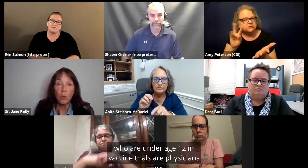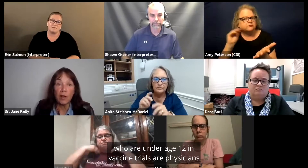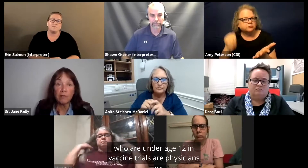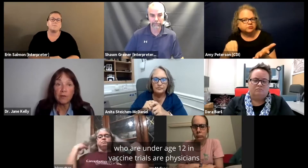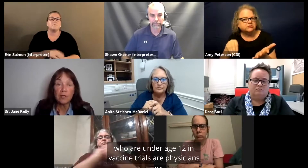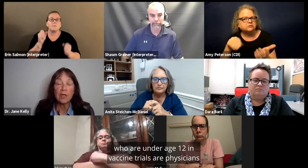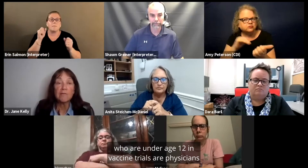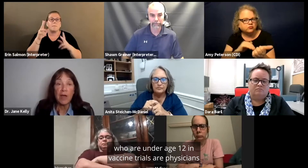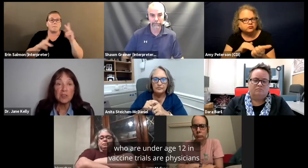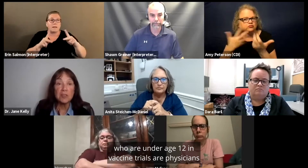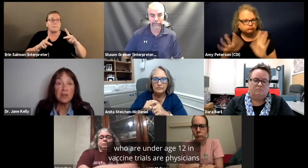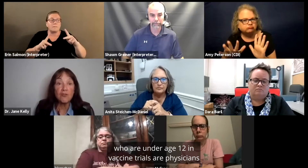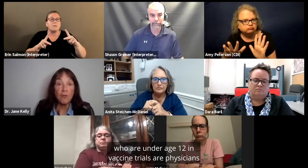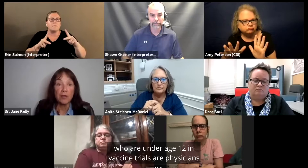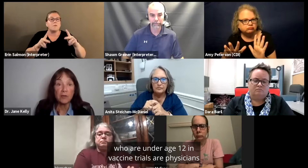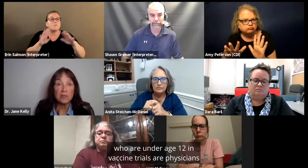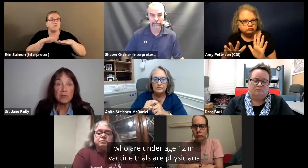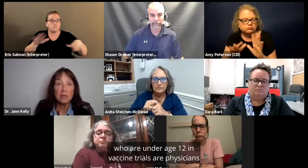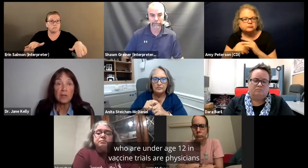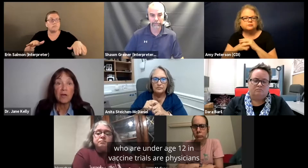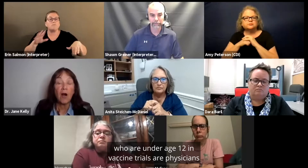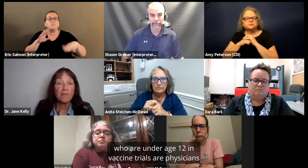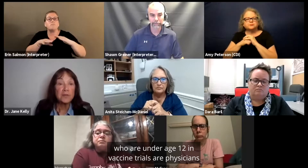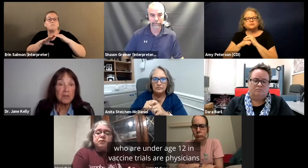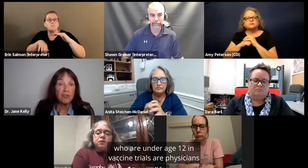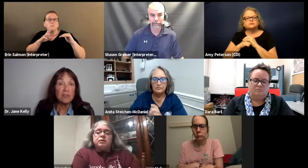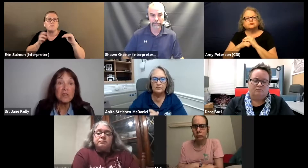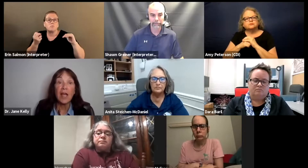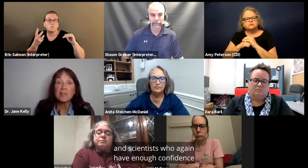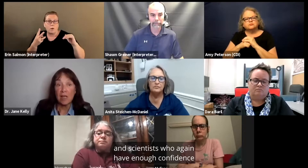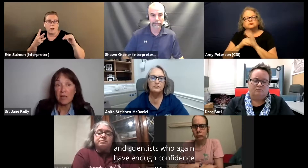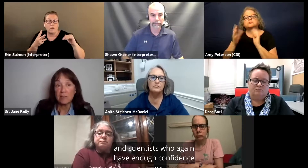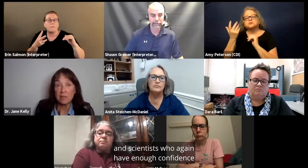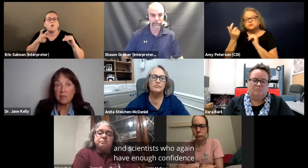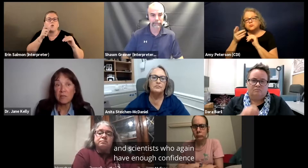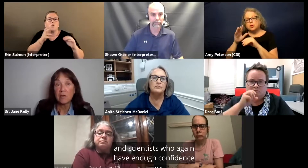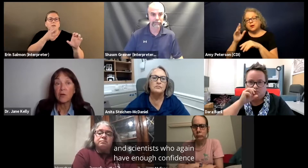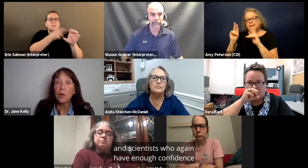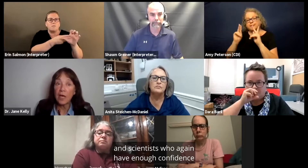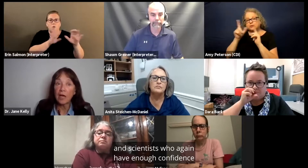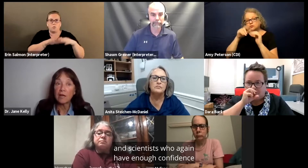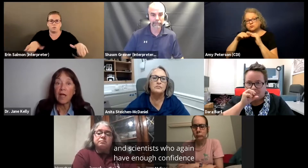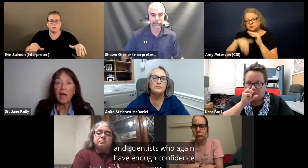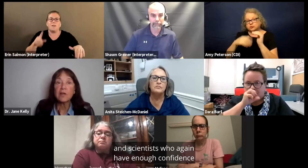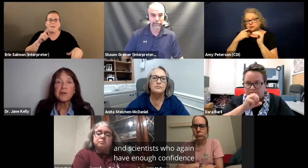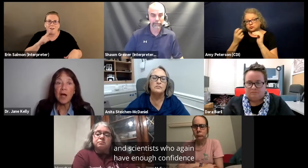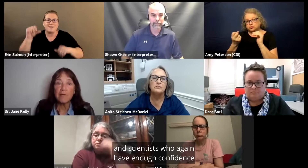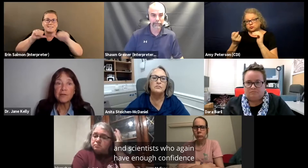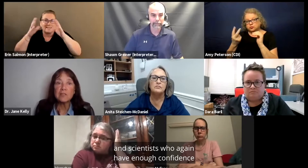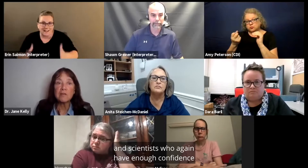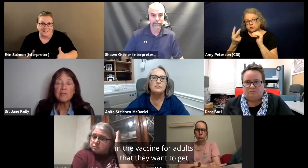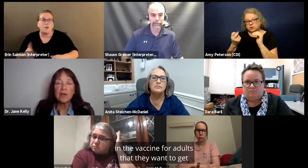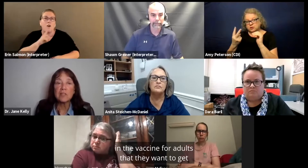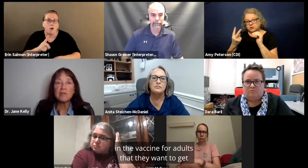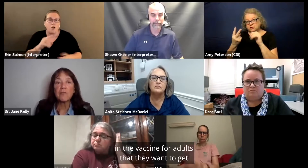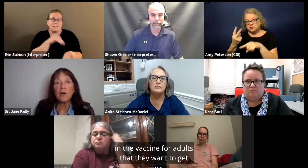age 12 in vaccine trials are physicians and scientists who, again, have enough